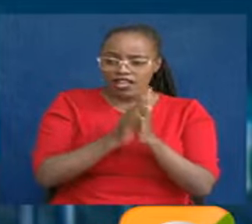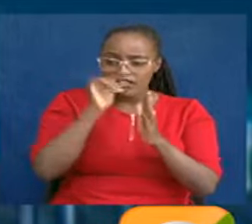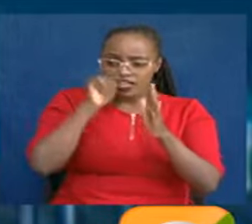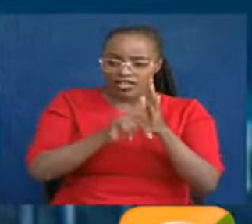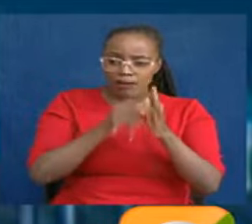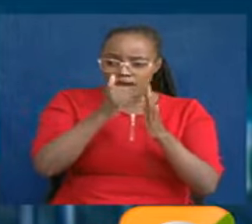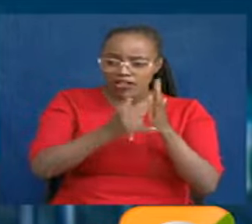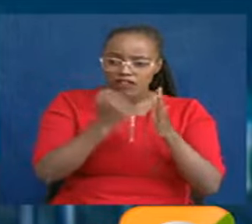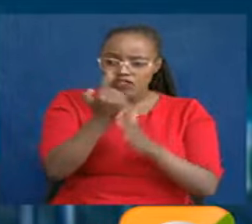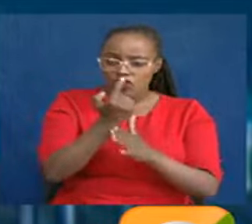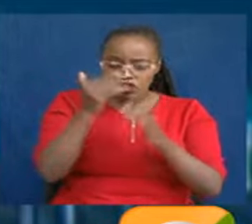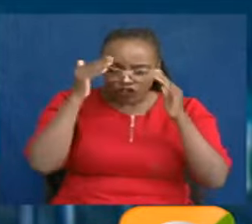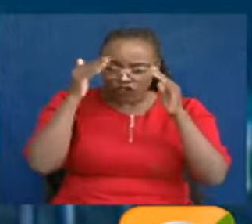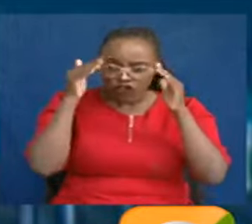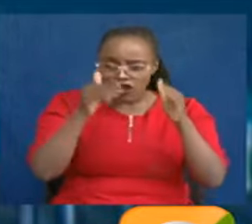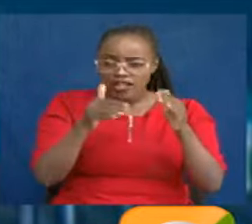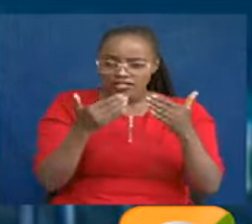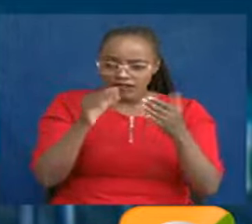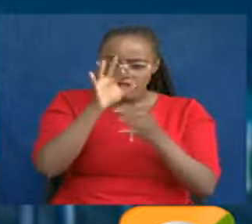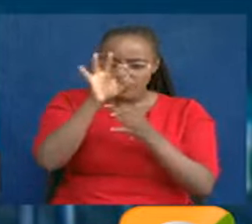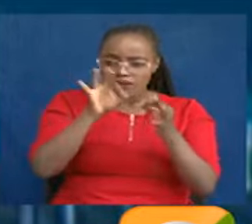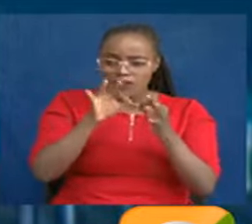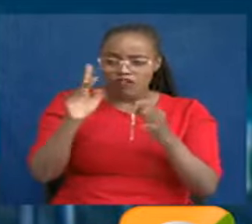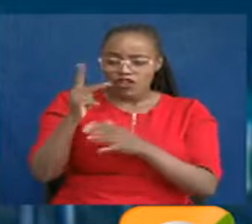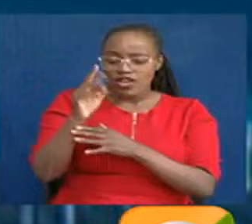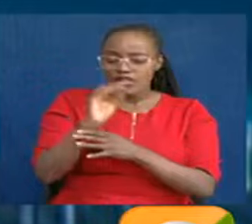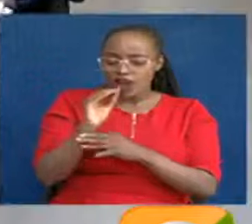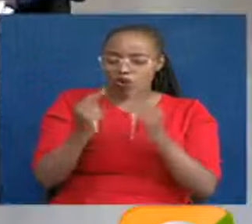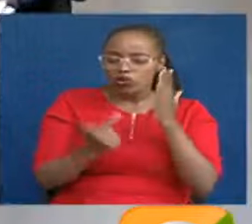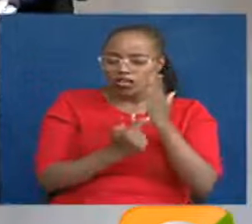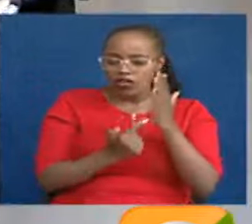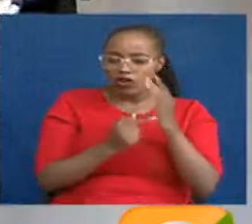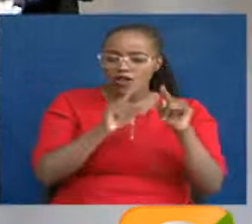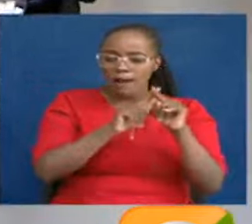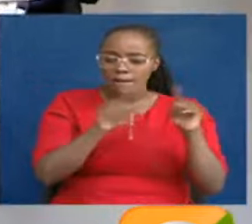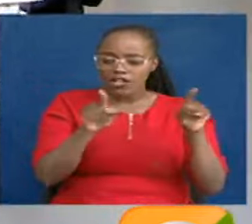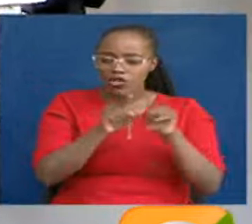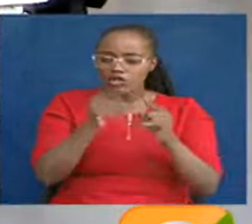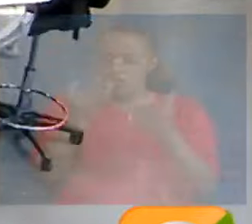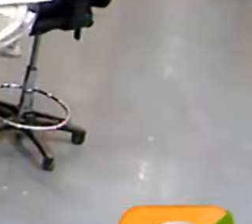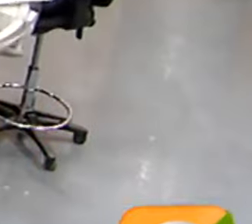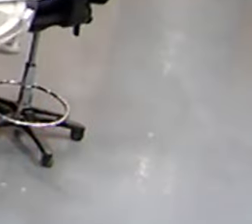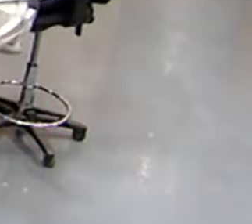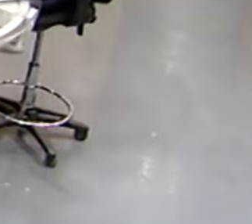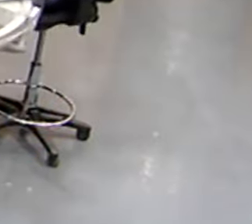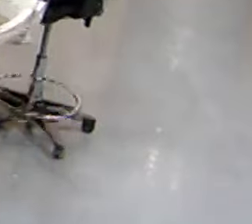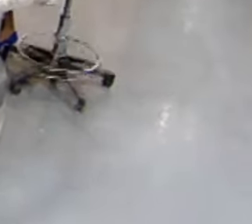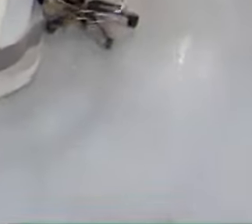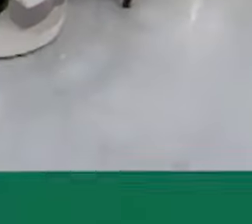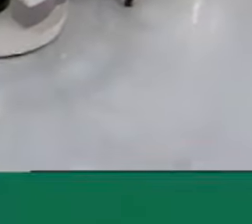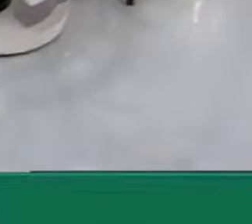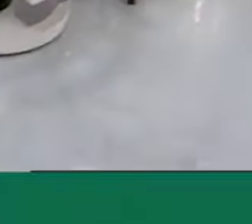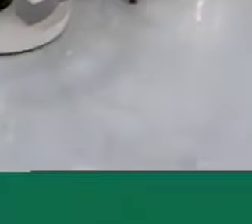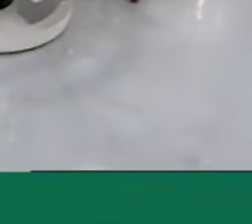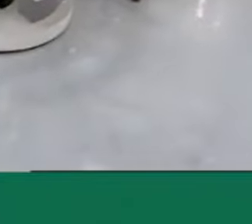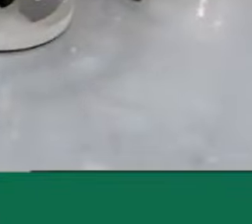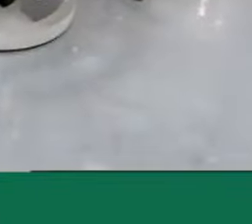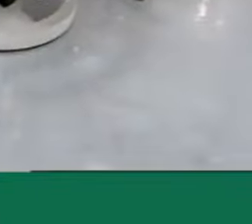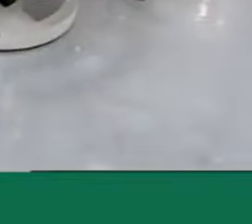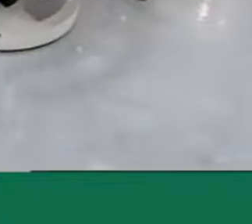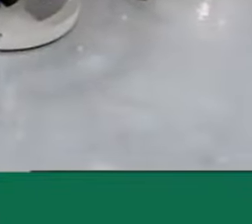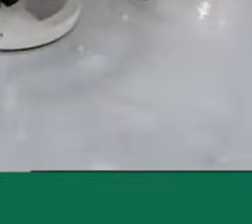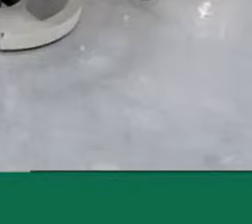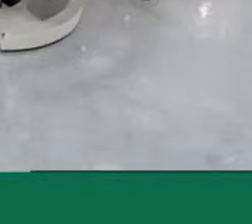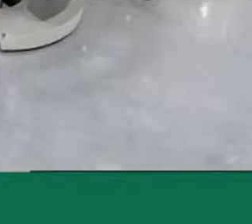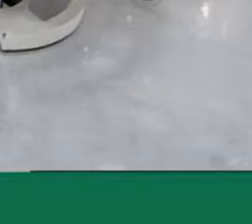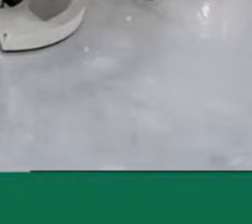not only focusing probably in the technology itself, maybe it can go beyond, right? We can look into a bigger path